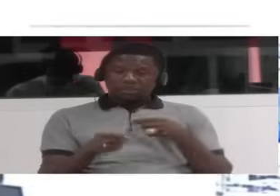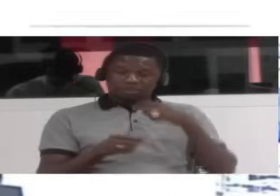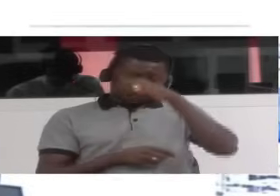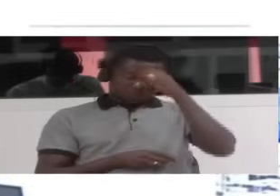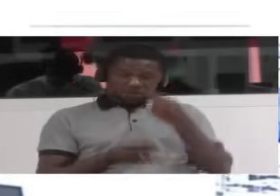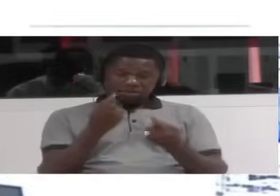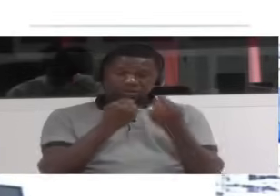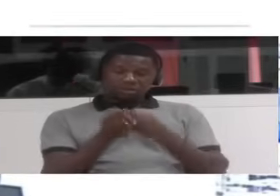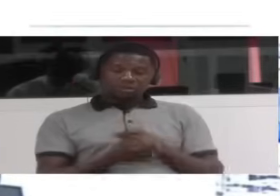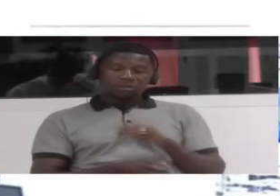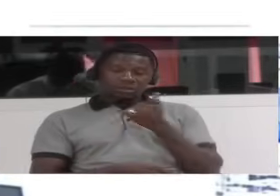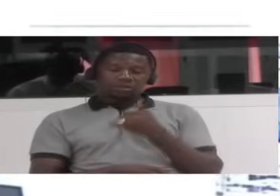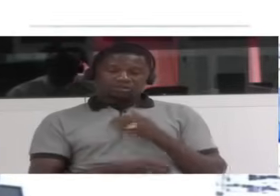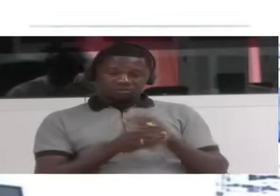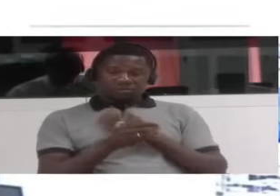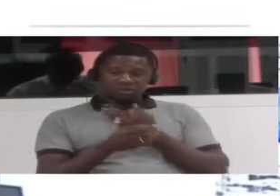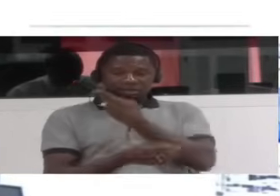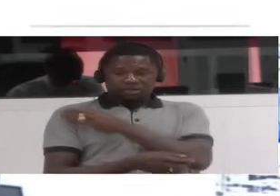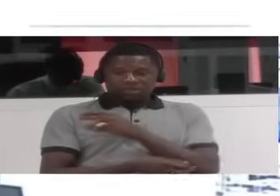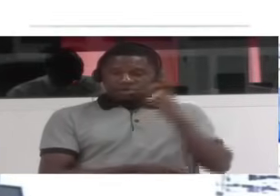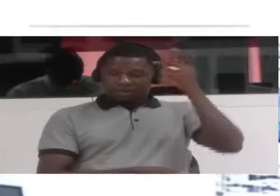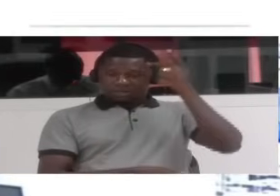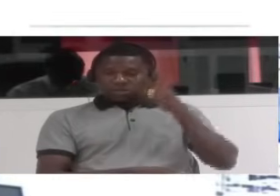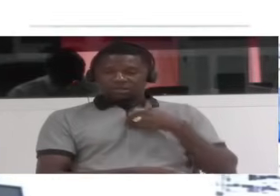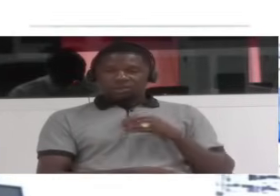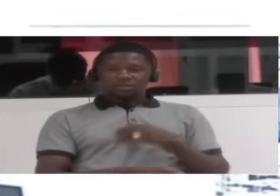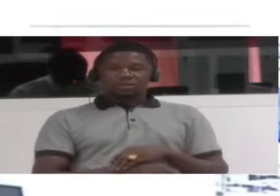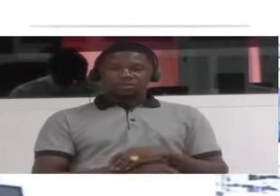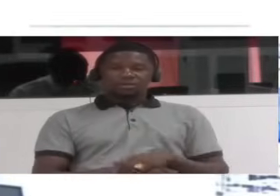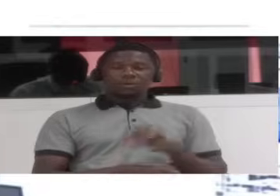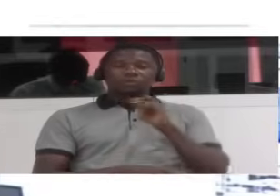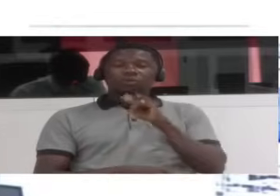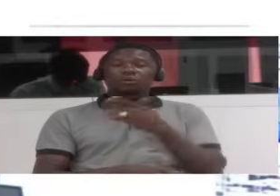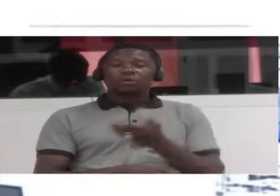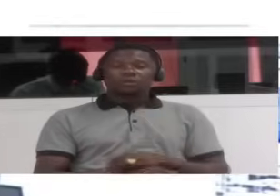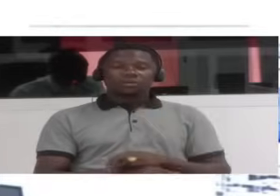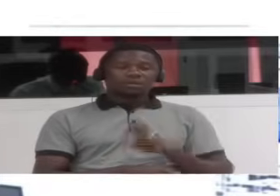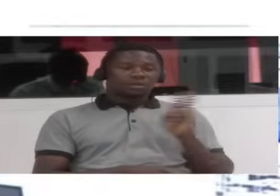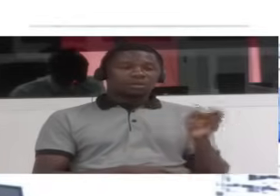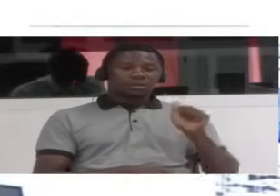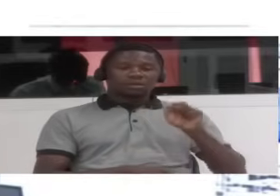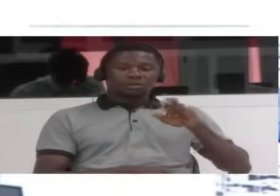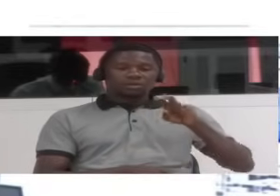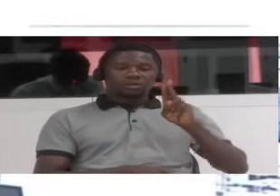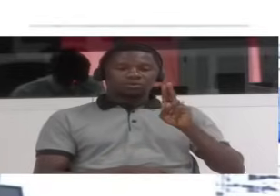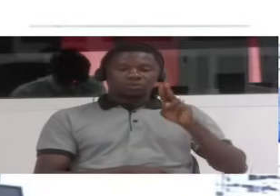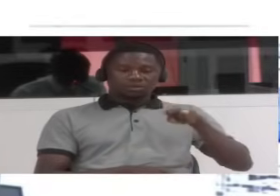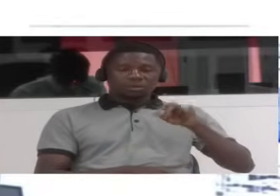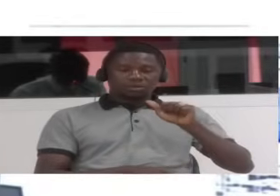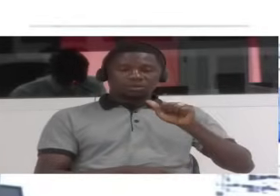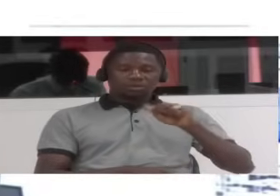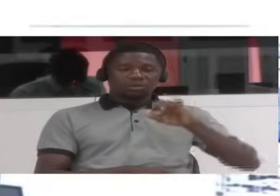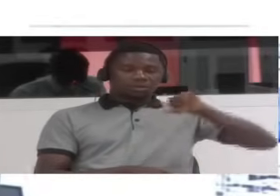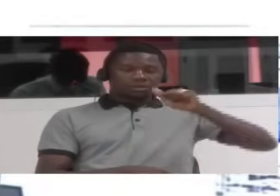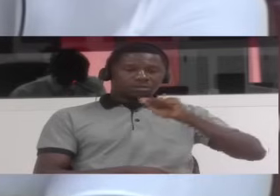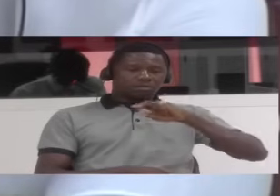Yes, before I left Kanila, yes, I do. Which ones? That was Aruna Jammeh, the operation of Aruna Jammeh. Can